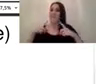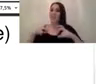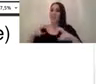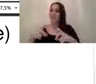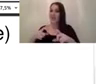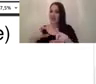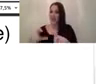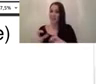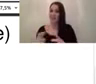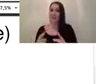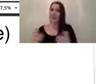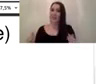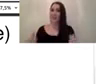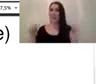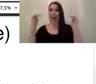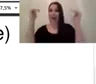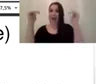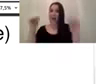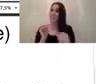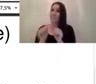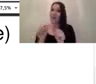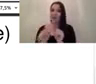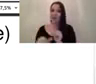side some charts, some